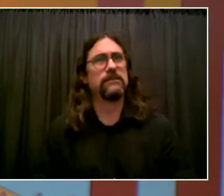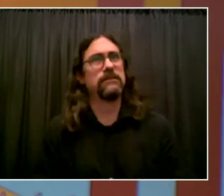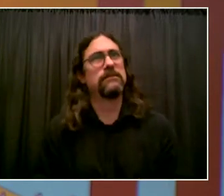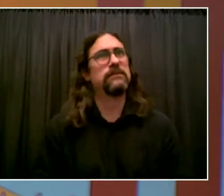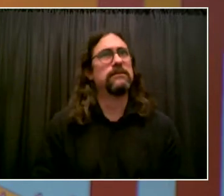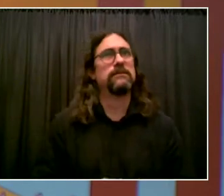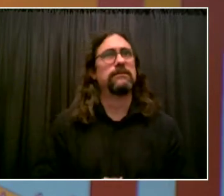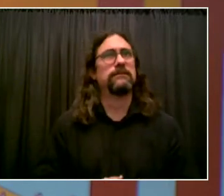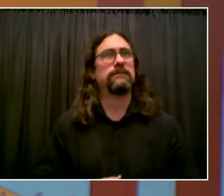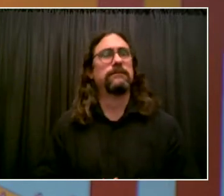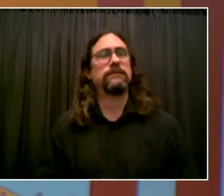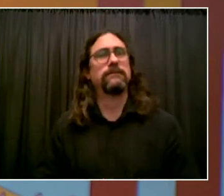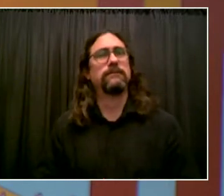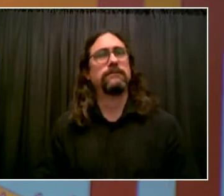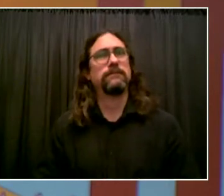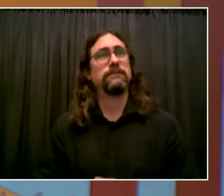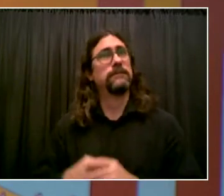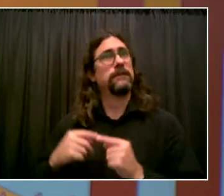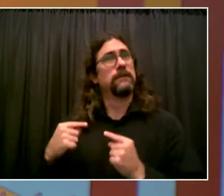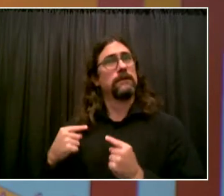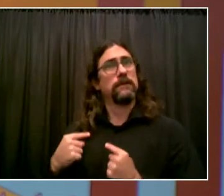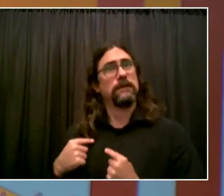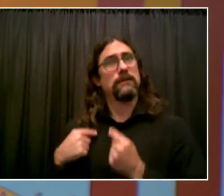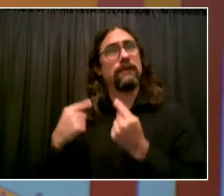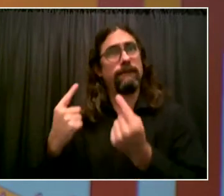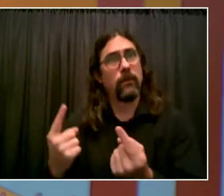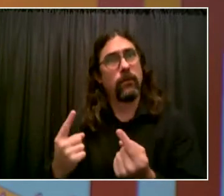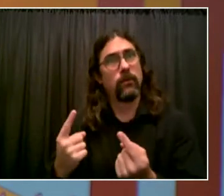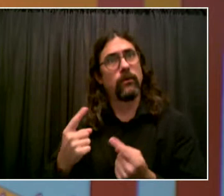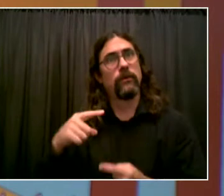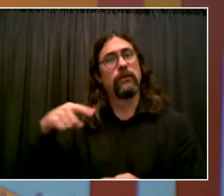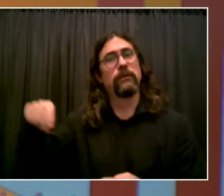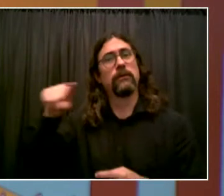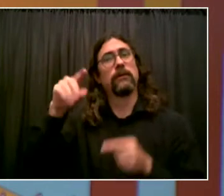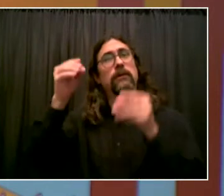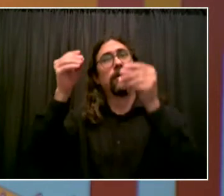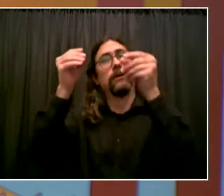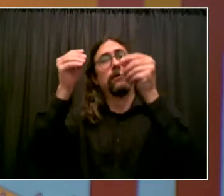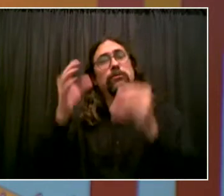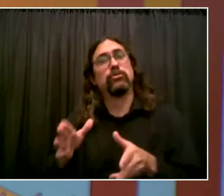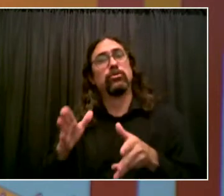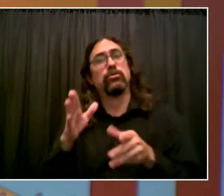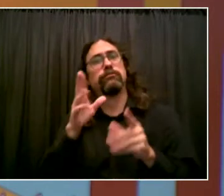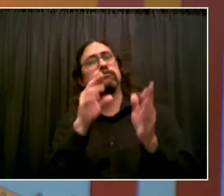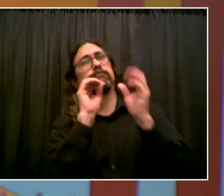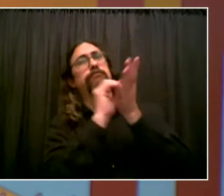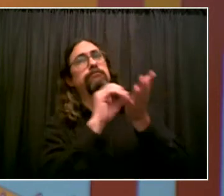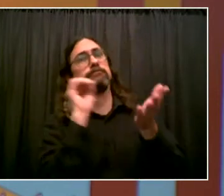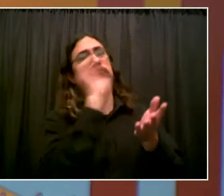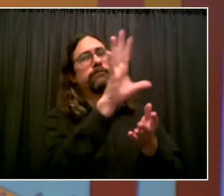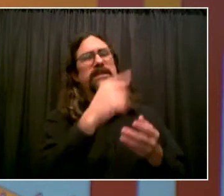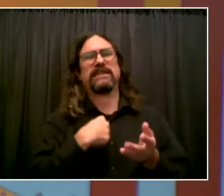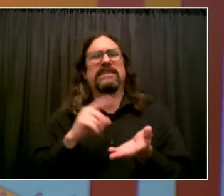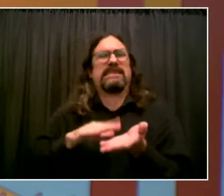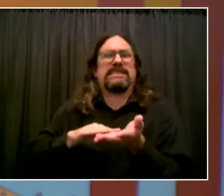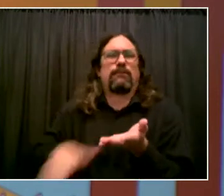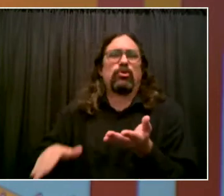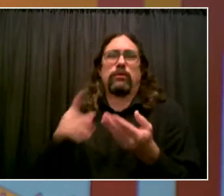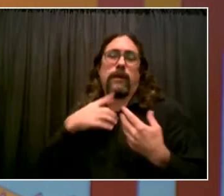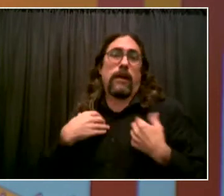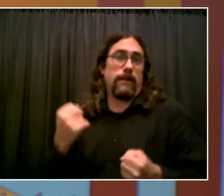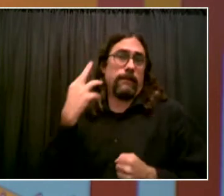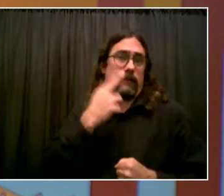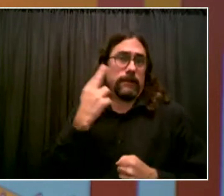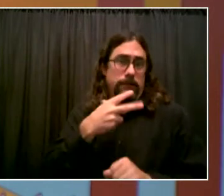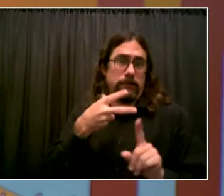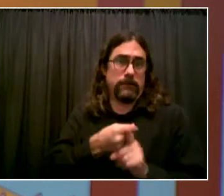I think the numbers on overall vaccination are growing constantly, both because we're getting reports in of people vaccinated we didn't